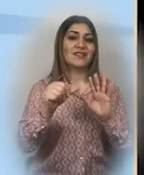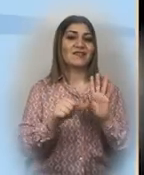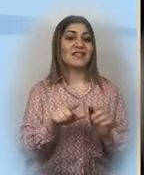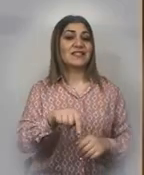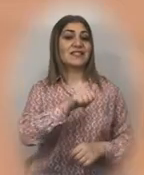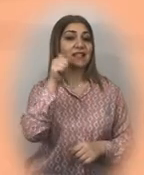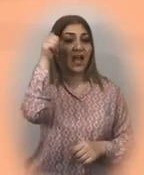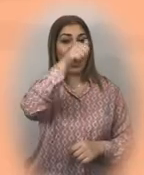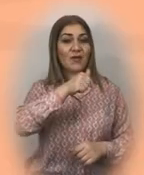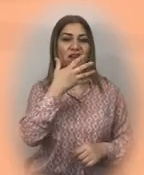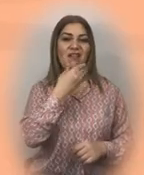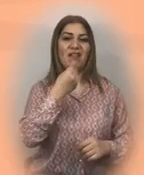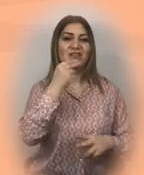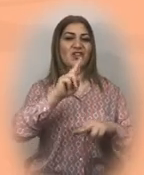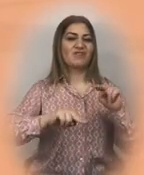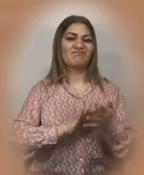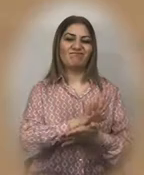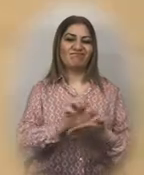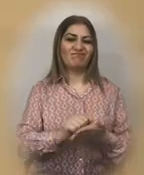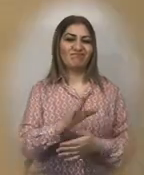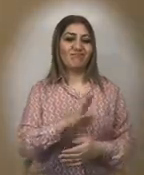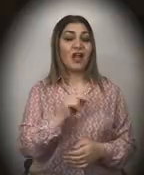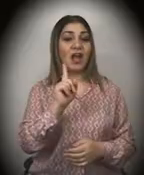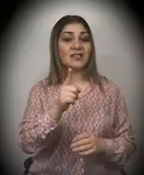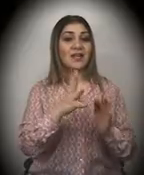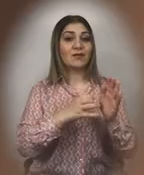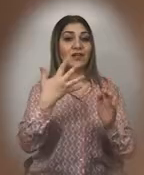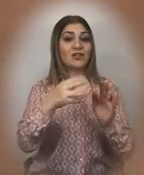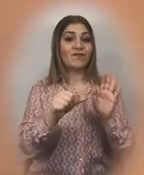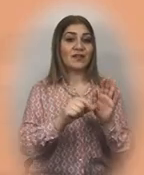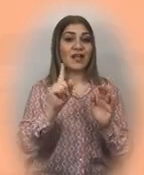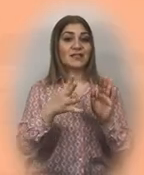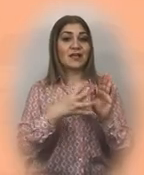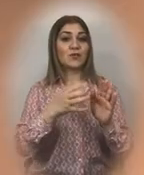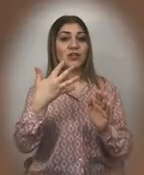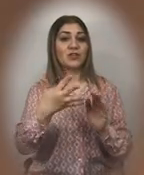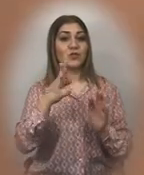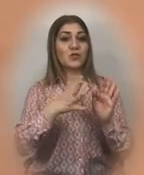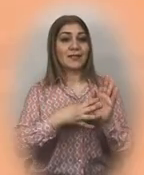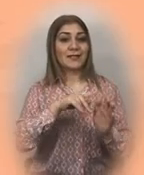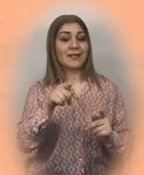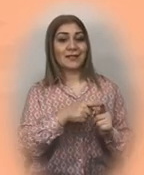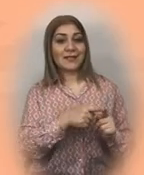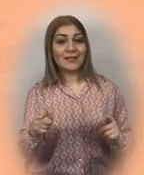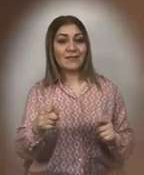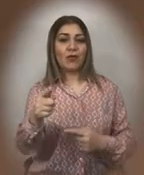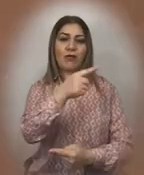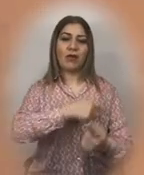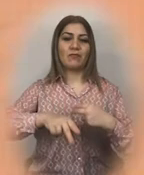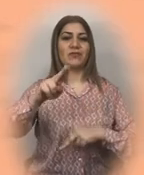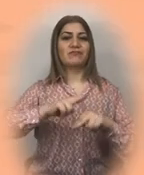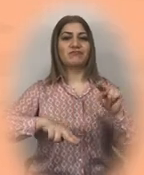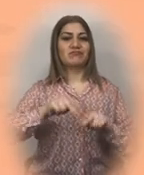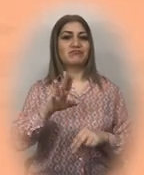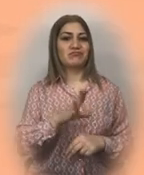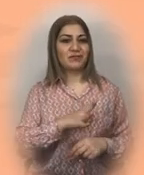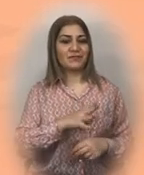structure was demolished in the 15th to 16th century from 1956 to 1959 the establishment was restored entering the